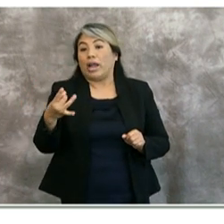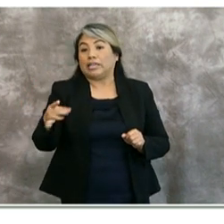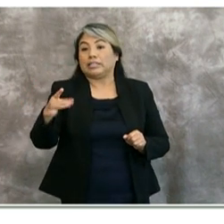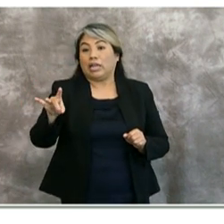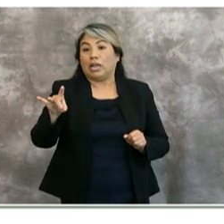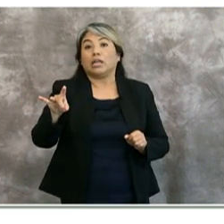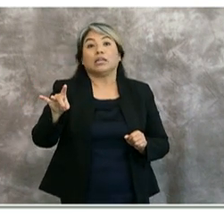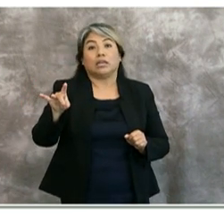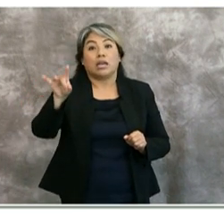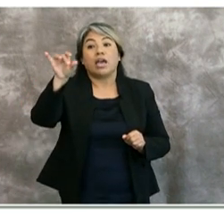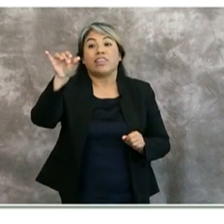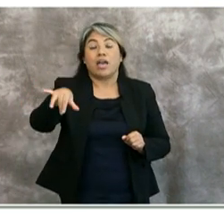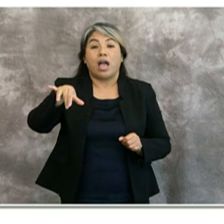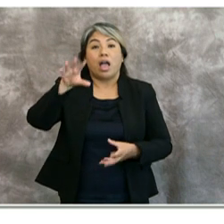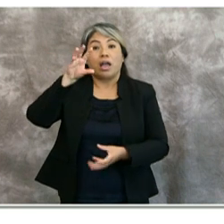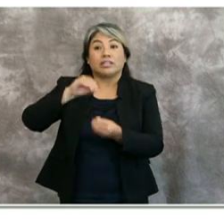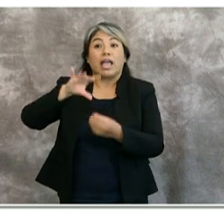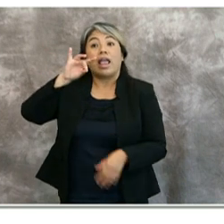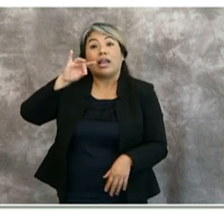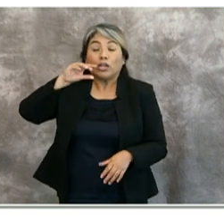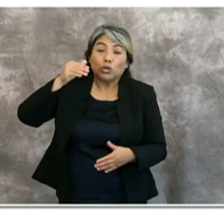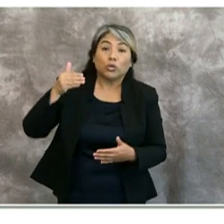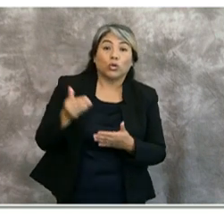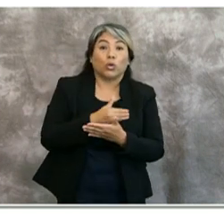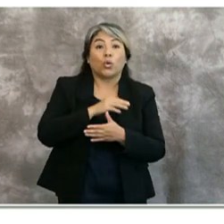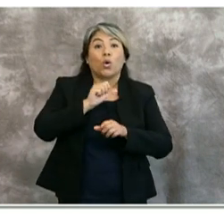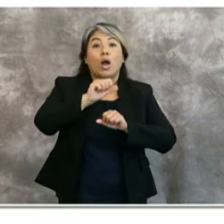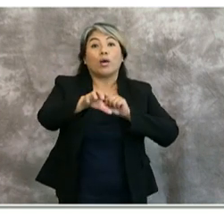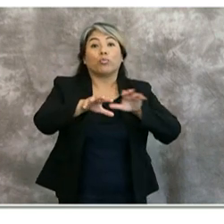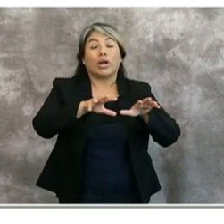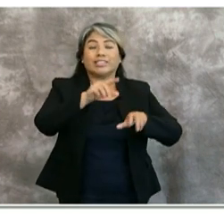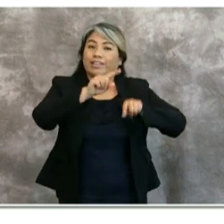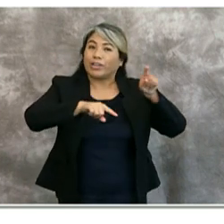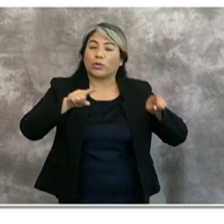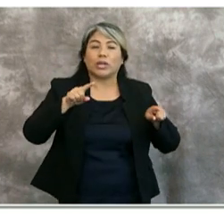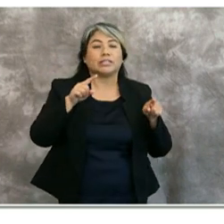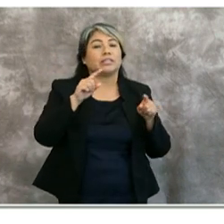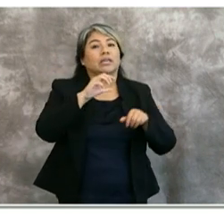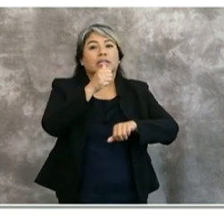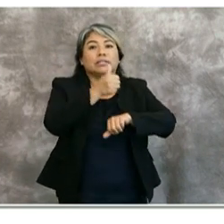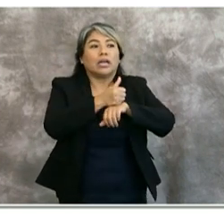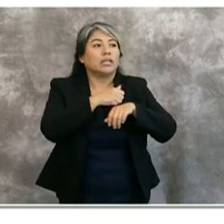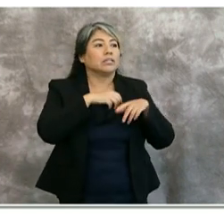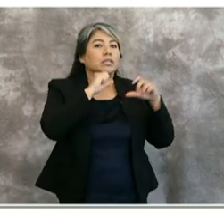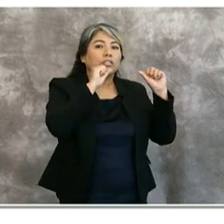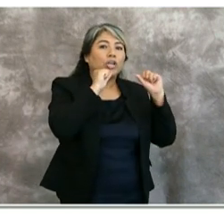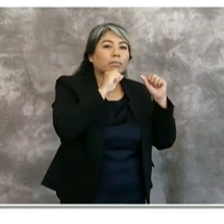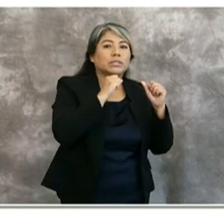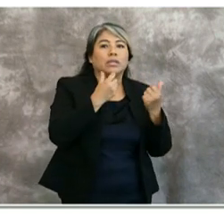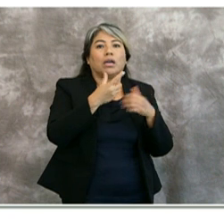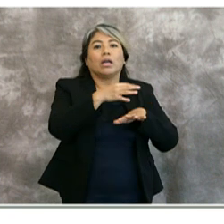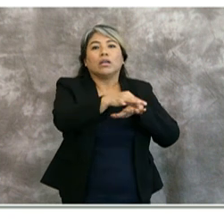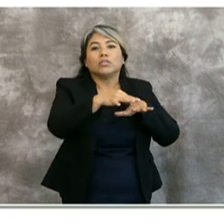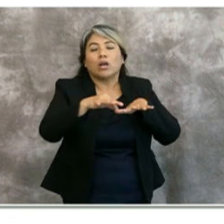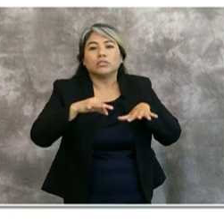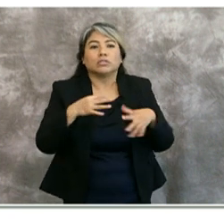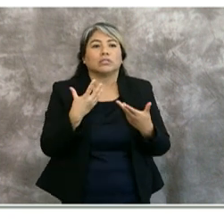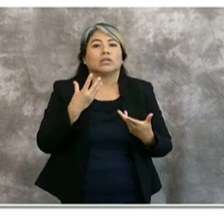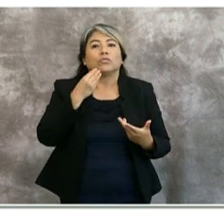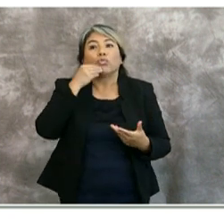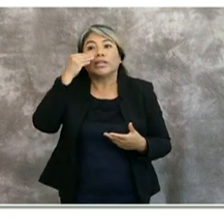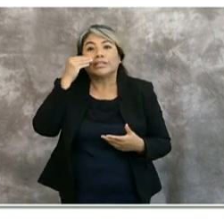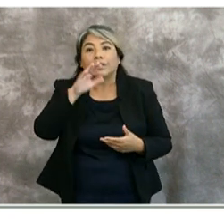18. That is 8 new outbreaks in the various settings from gyms, nail salons, residents, and